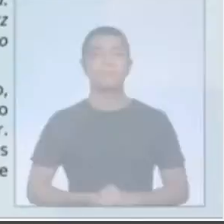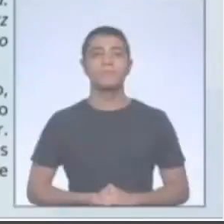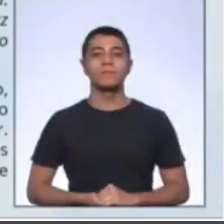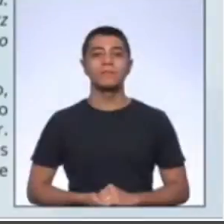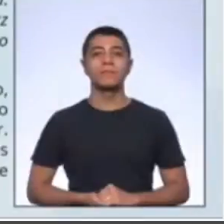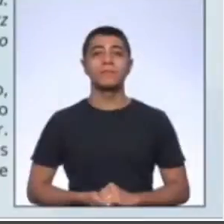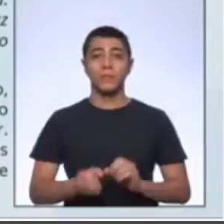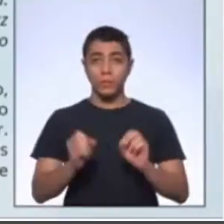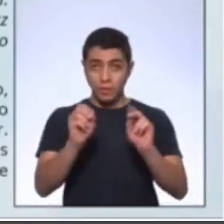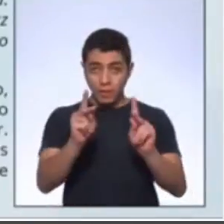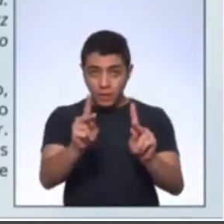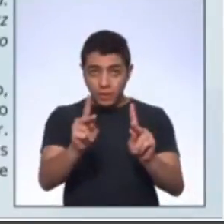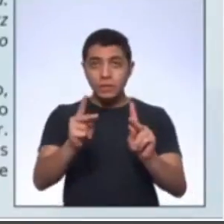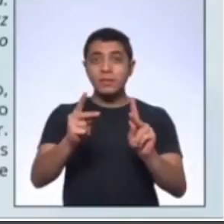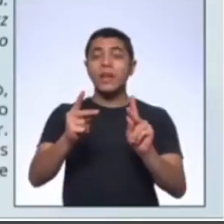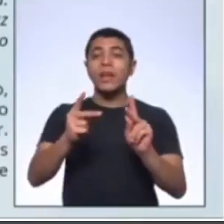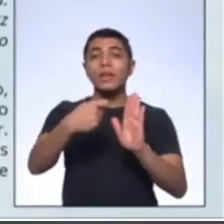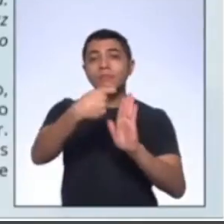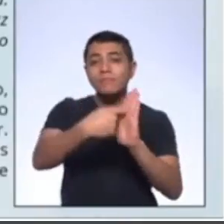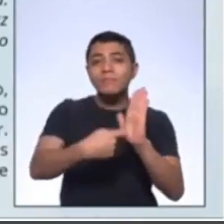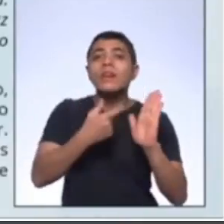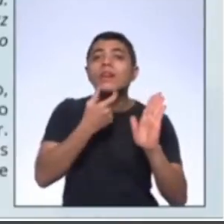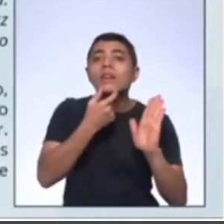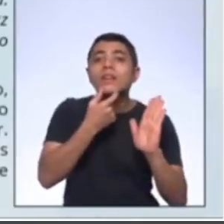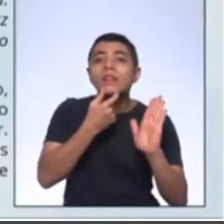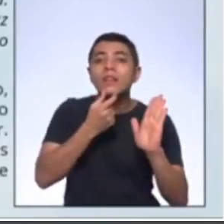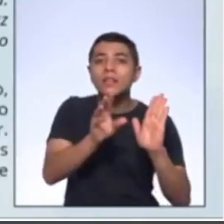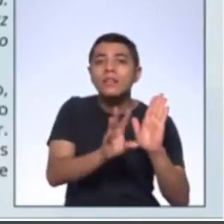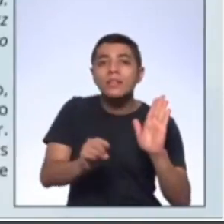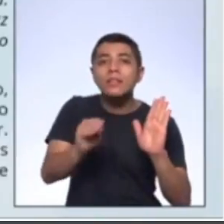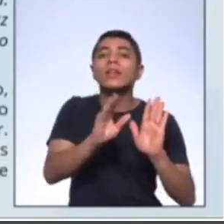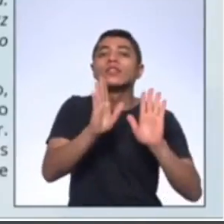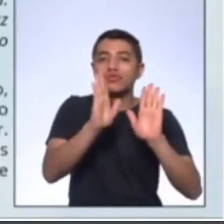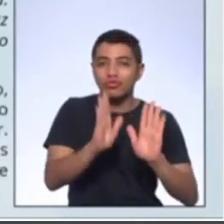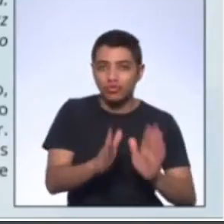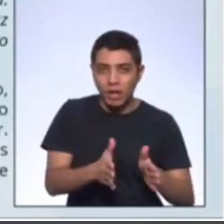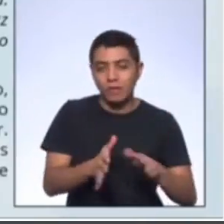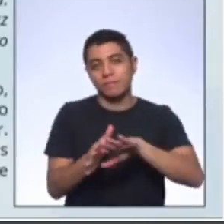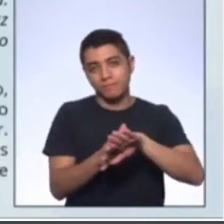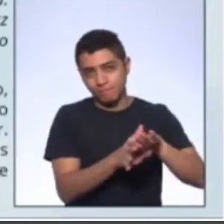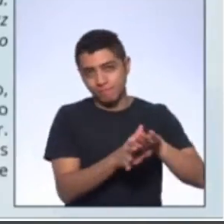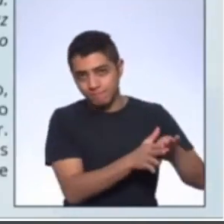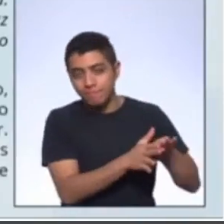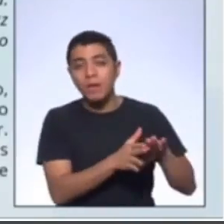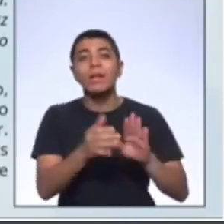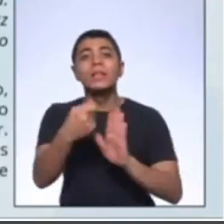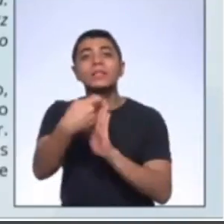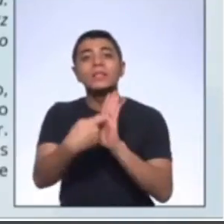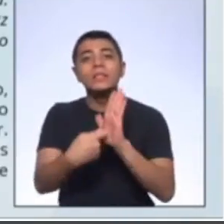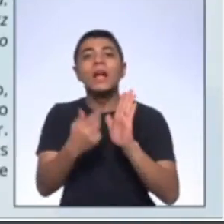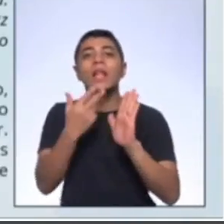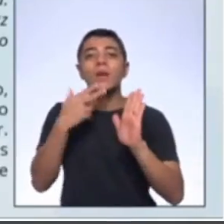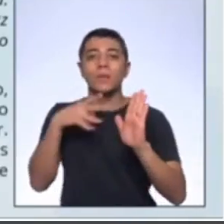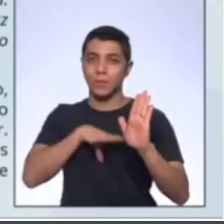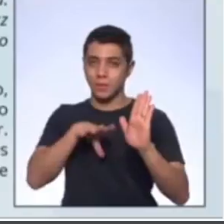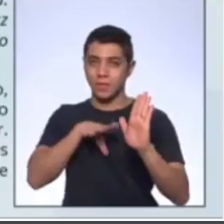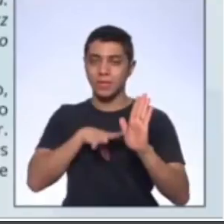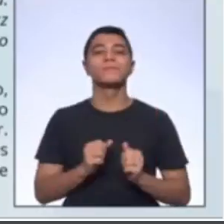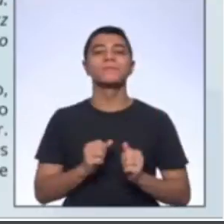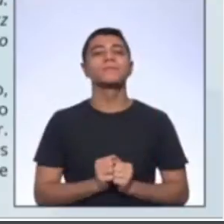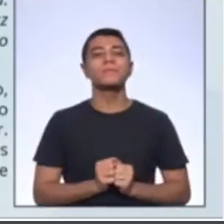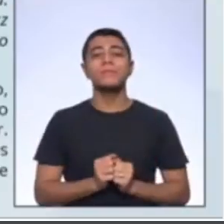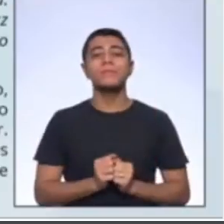agora a tradução para você está ali em português vamos lá agora estas mesmas pessoas 200 pessoas